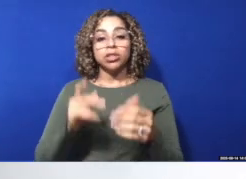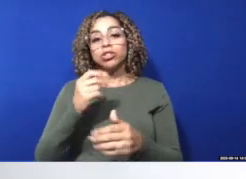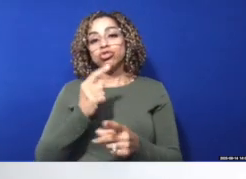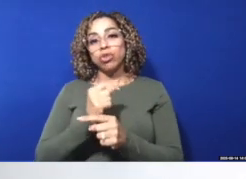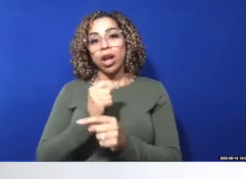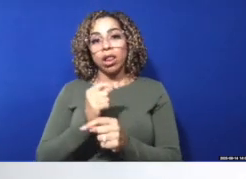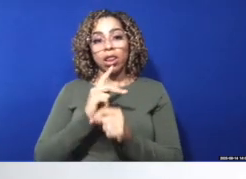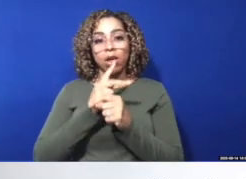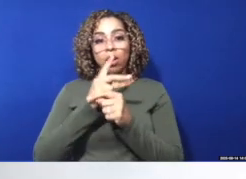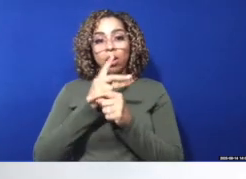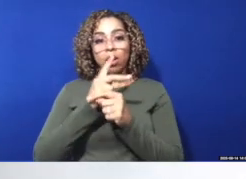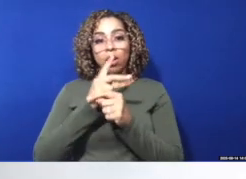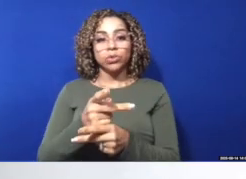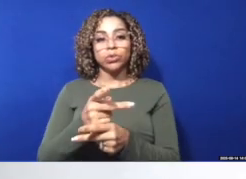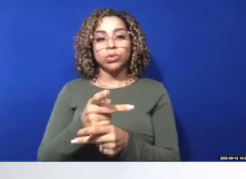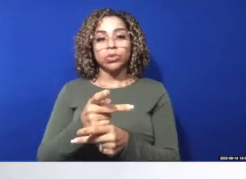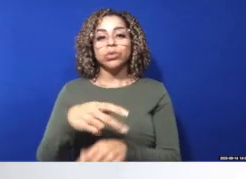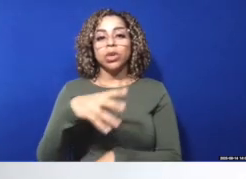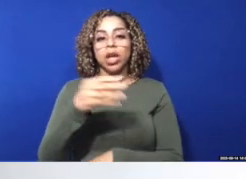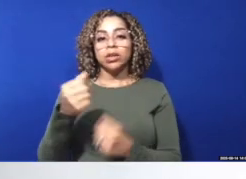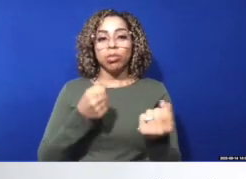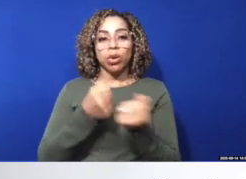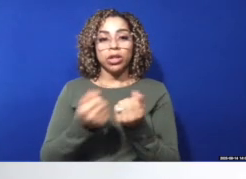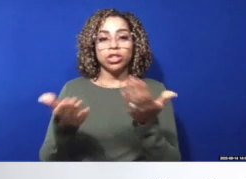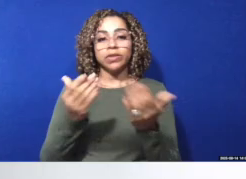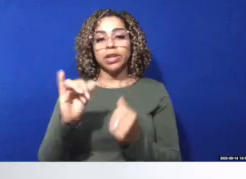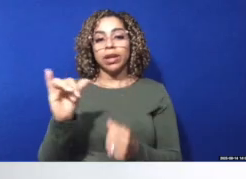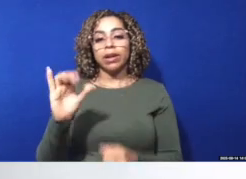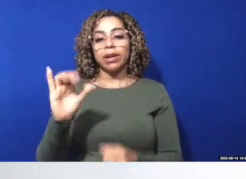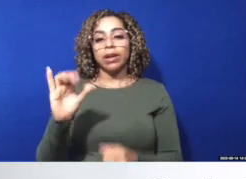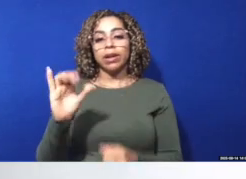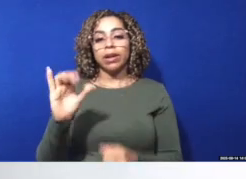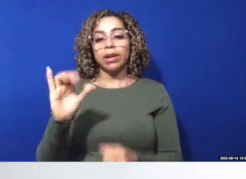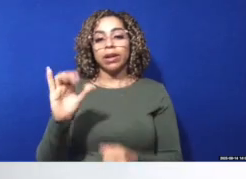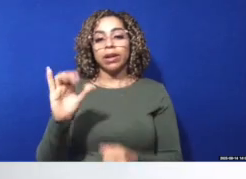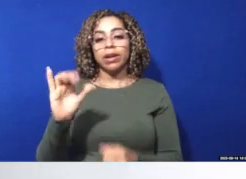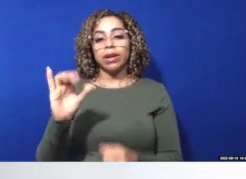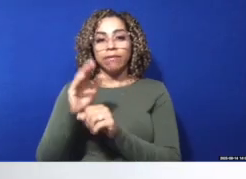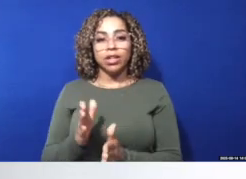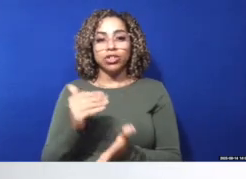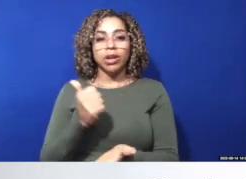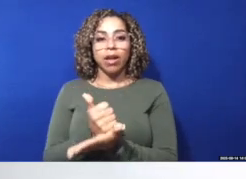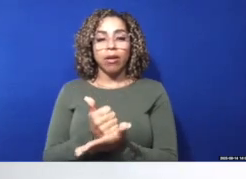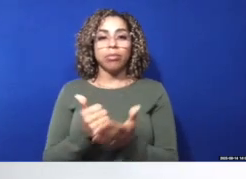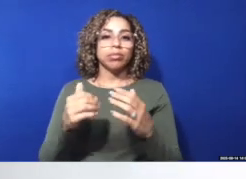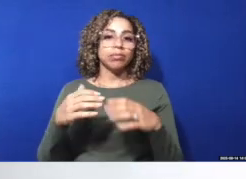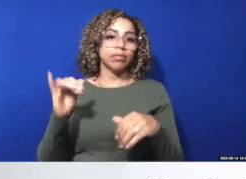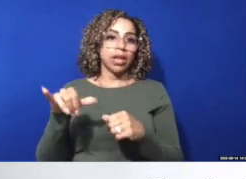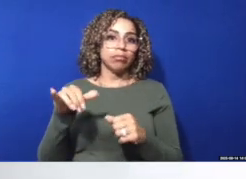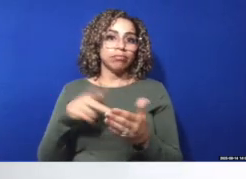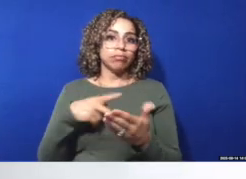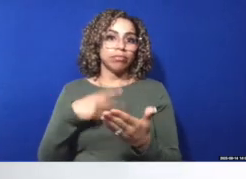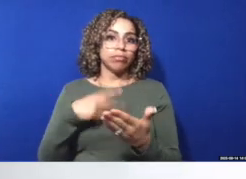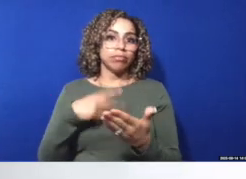supporting services like Cal Fleet Advisor help fleets deploy successfully. All of the projects you see here